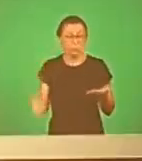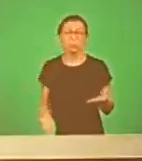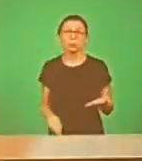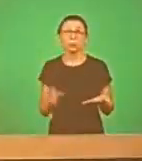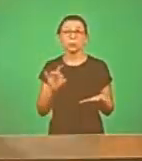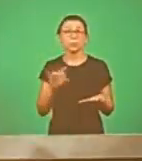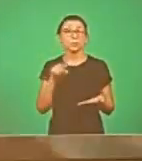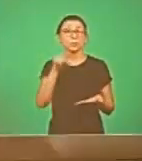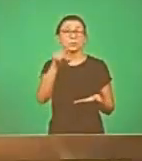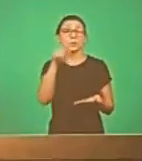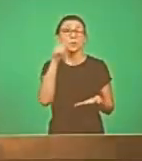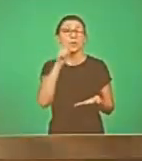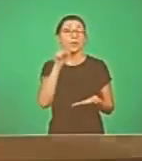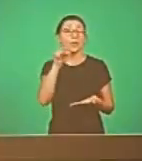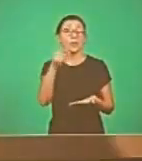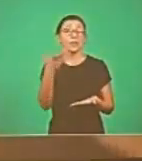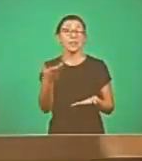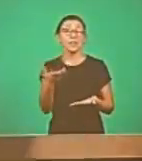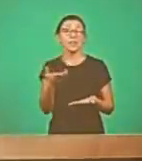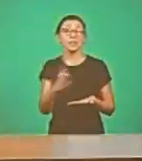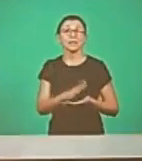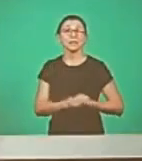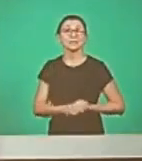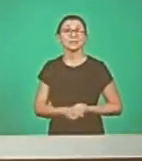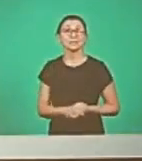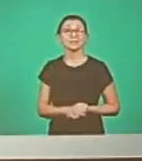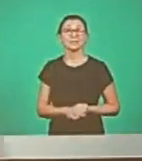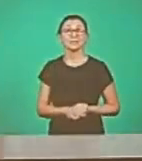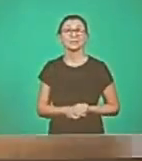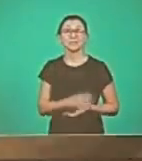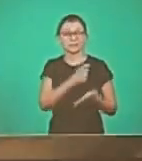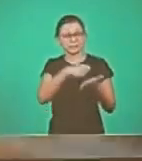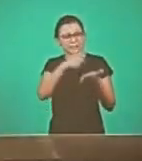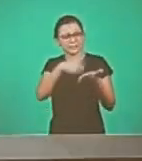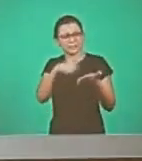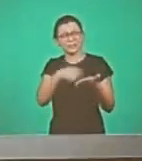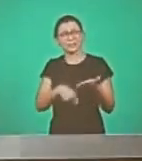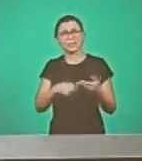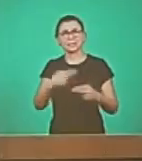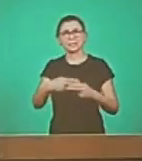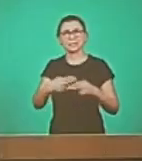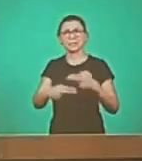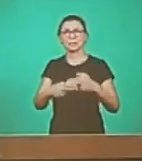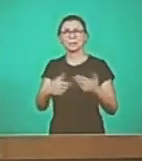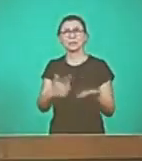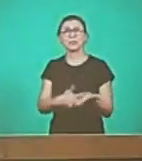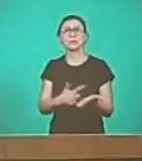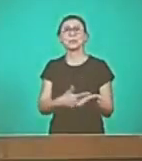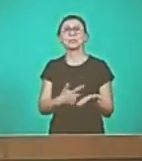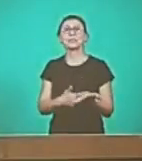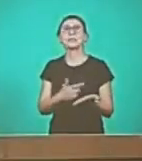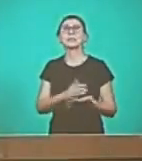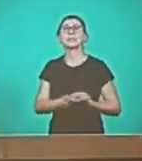her alone sent all this huge letter here. And she spoke about Nehemiah.